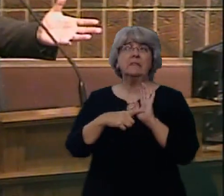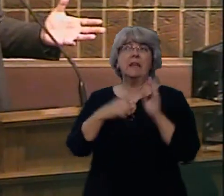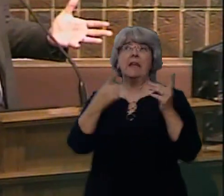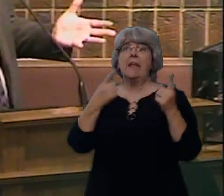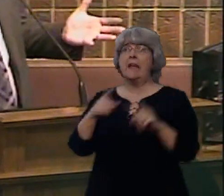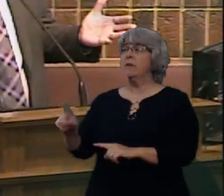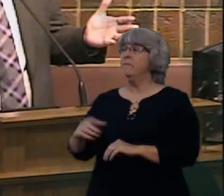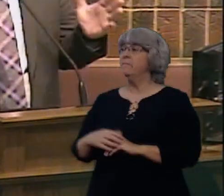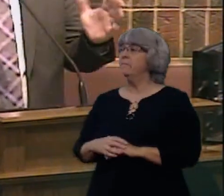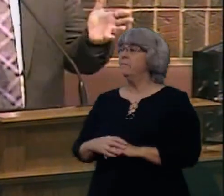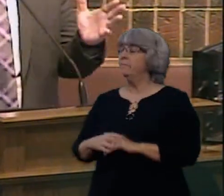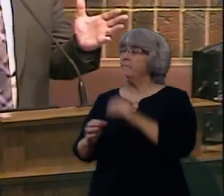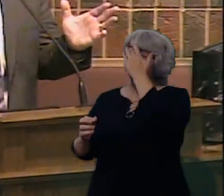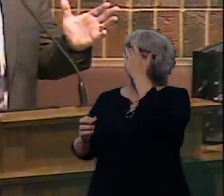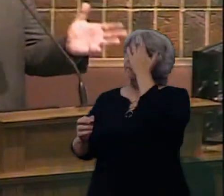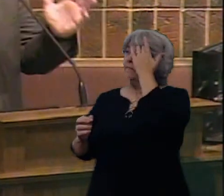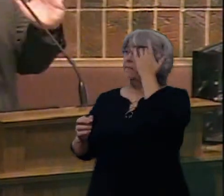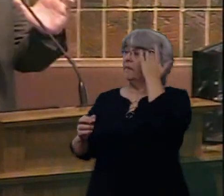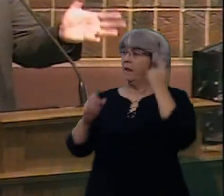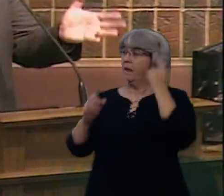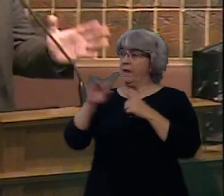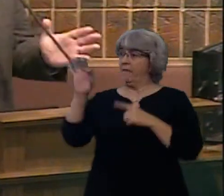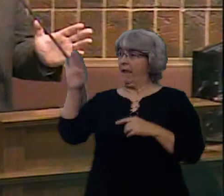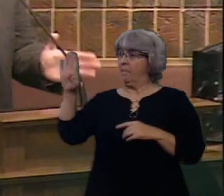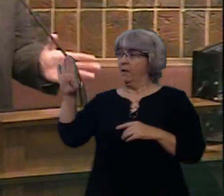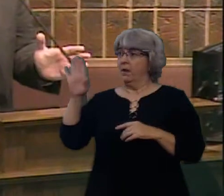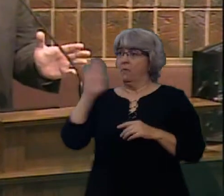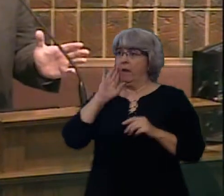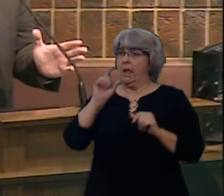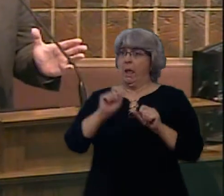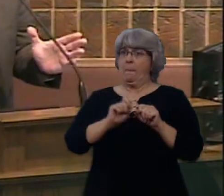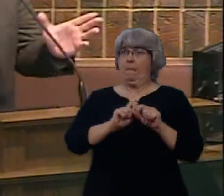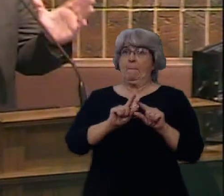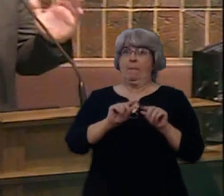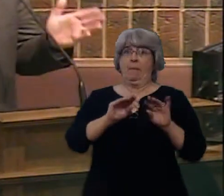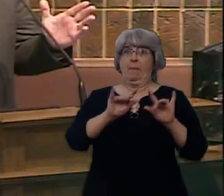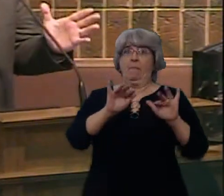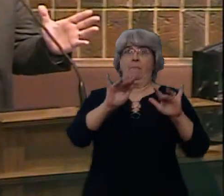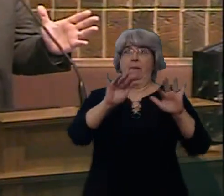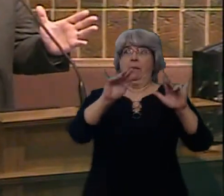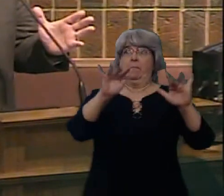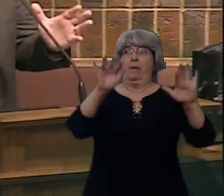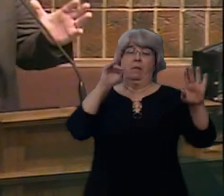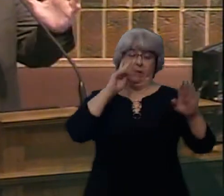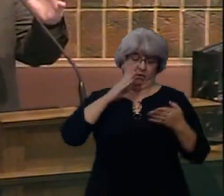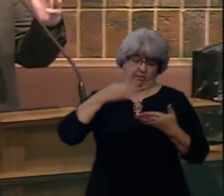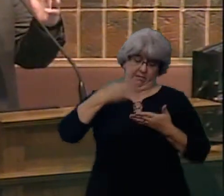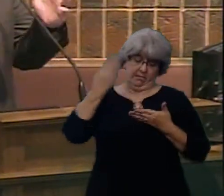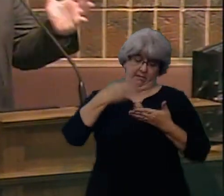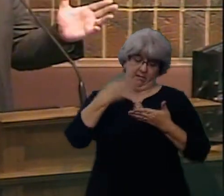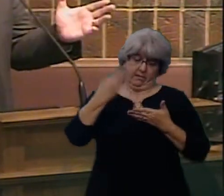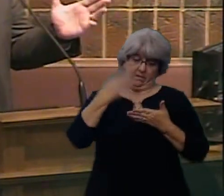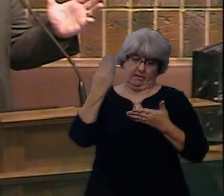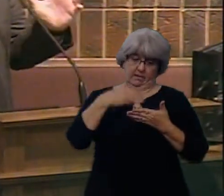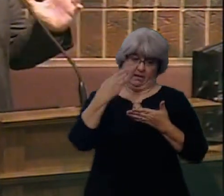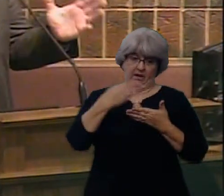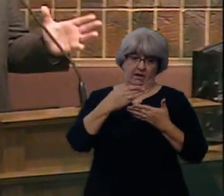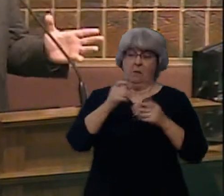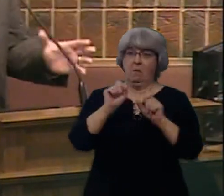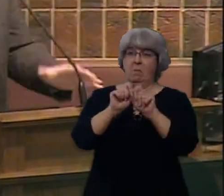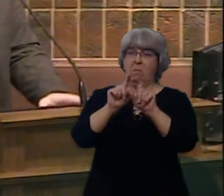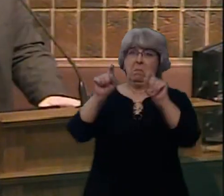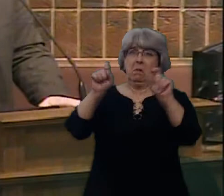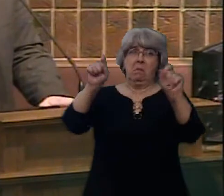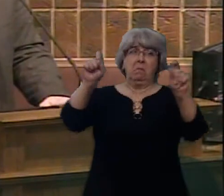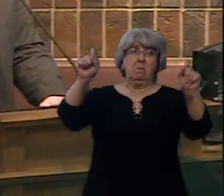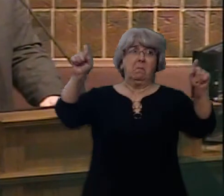happens? Those posts can get millions of views, and people looking at these people, it will go viral, and millions of